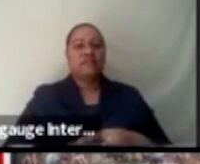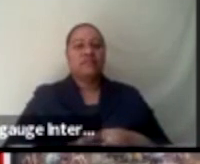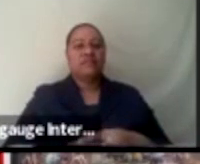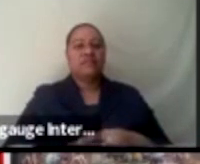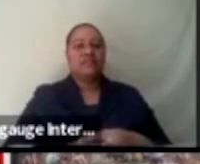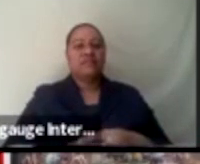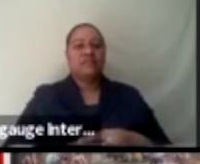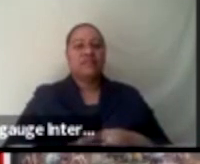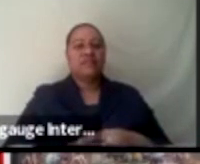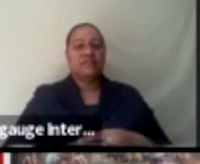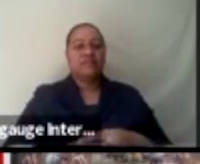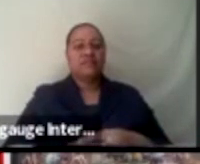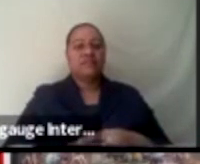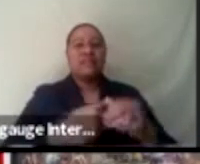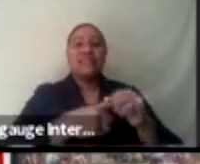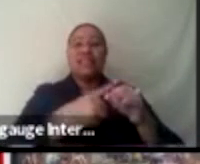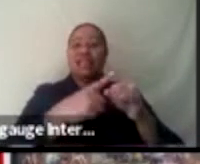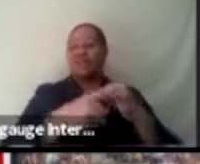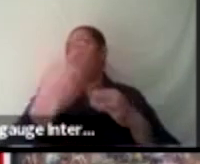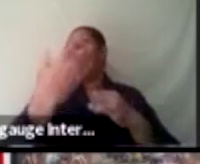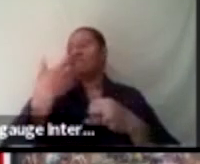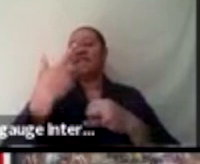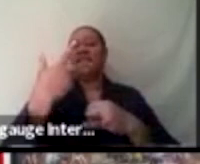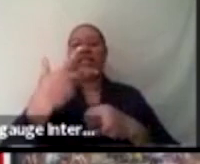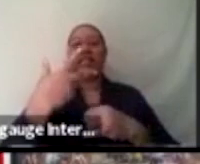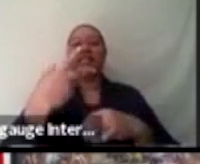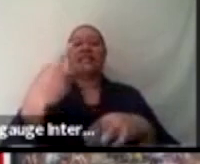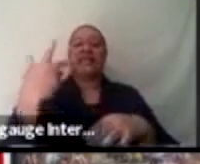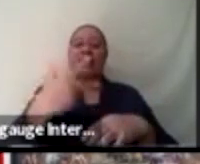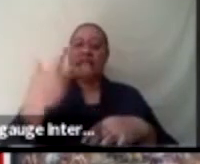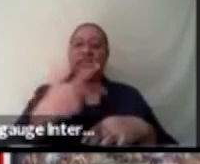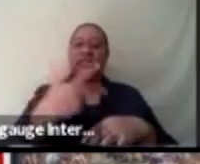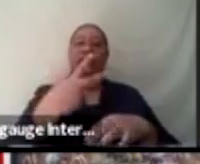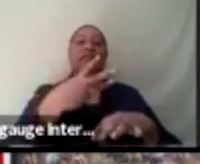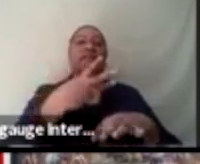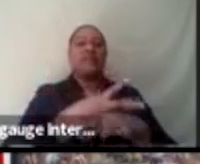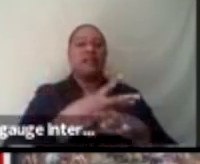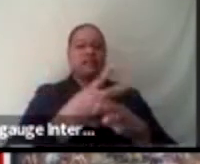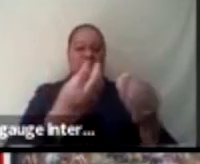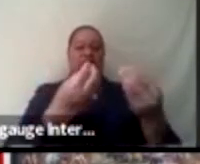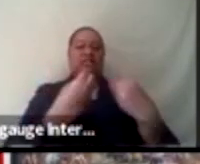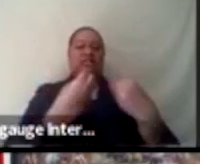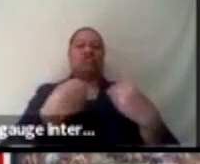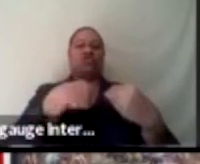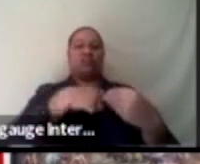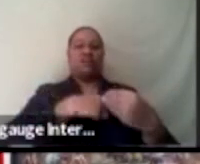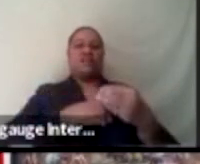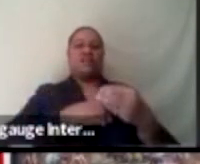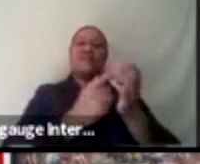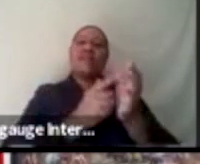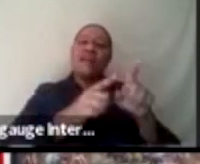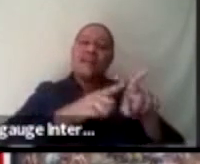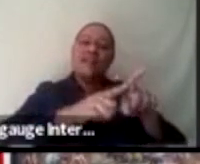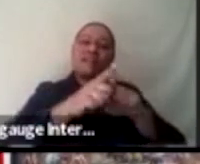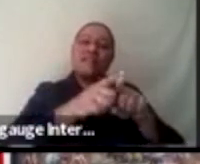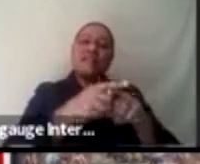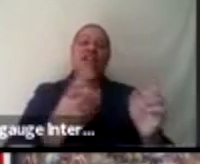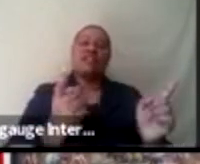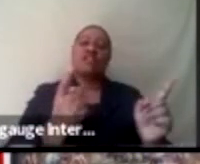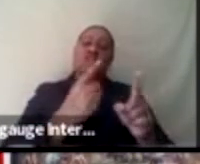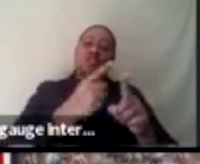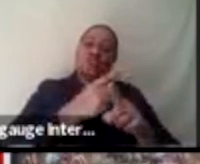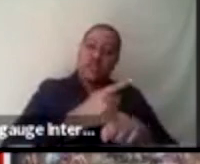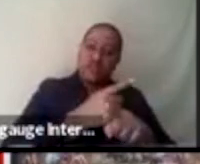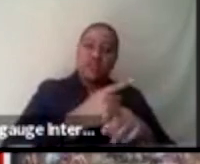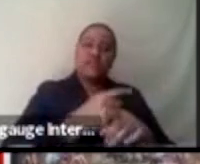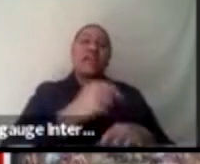These last 18 months has taught us lessons about the pace and nature of change and the need